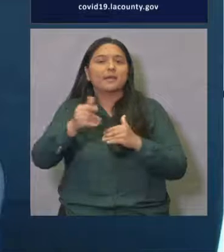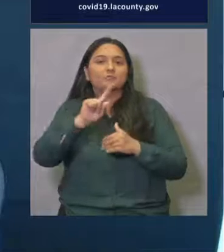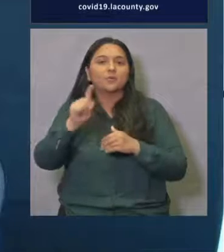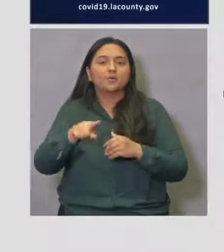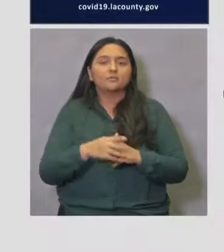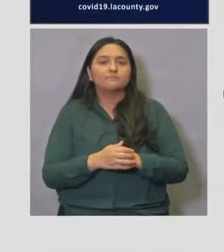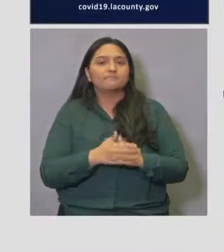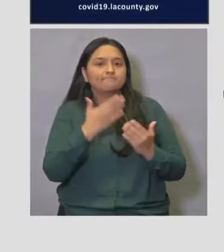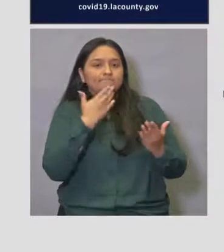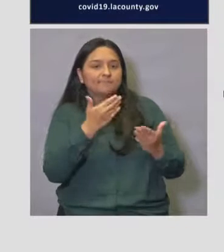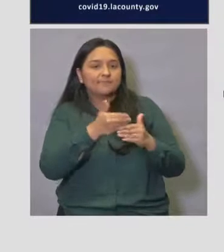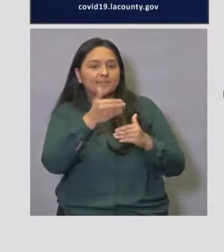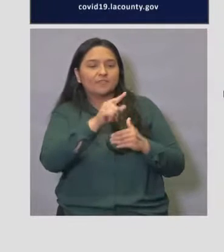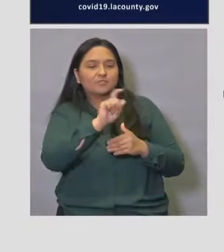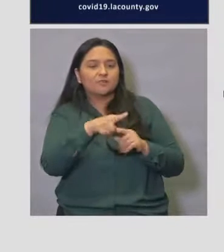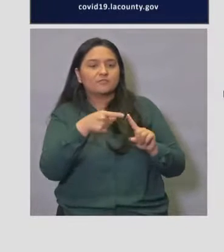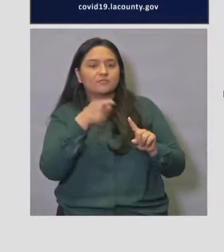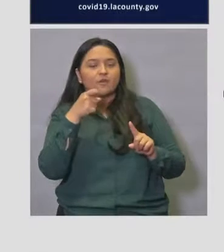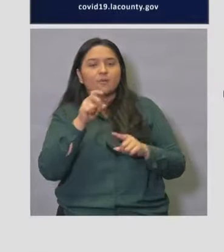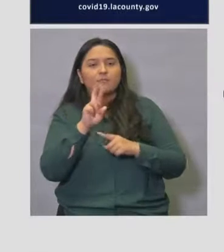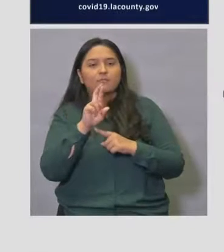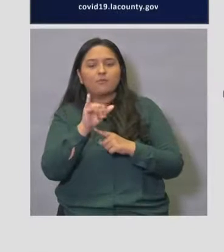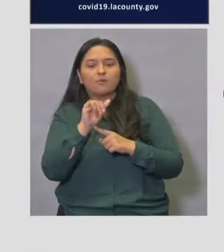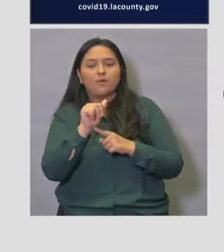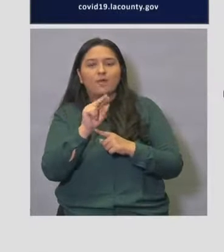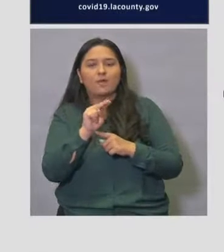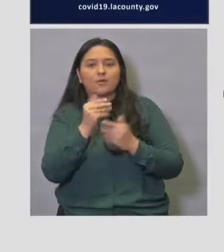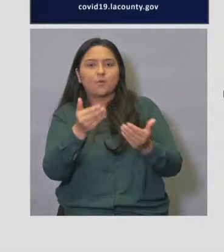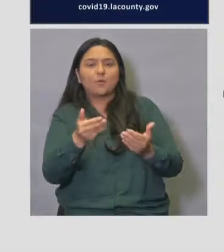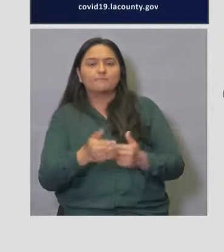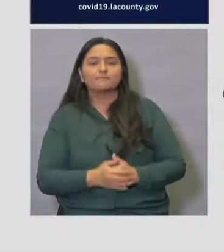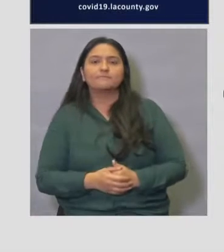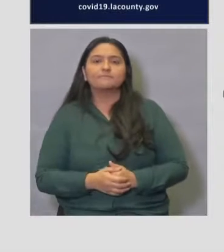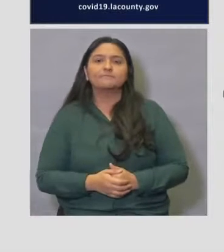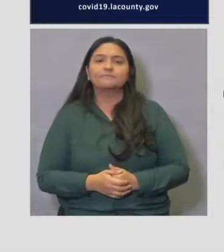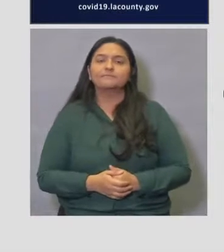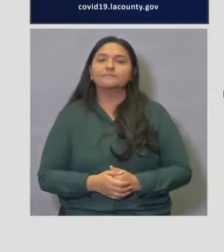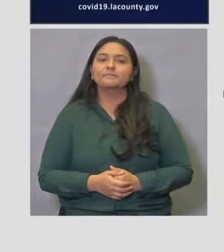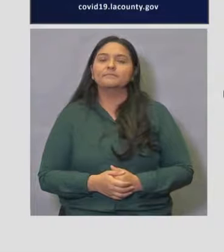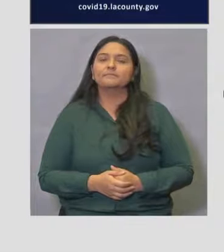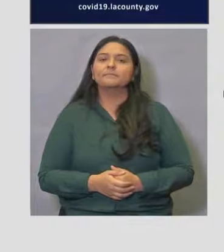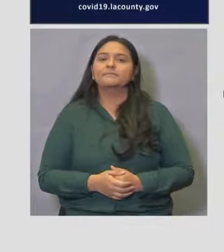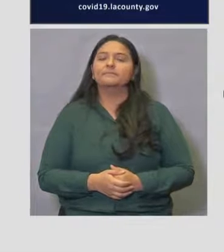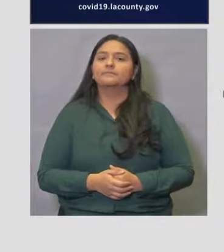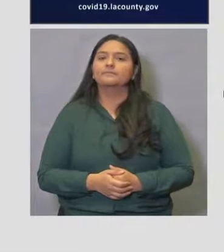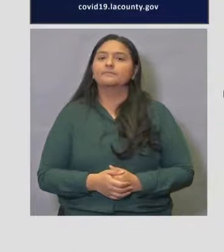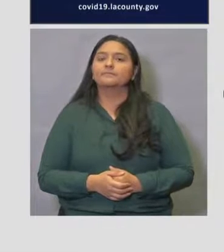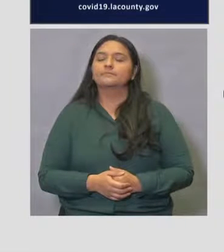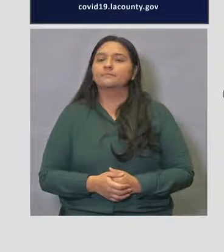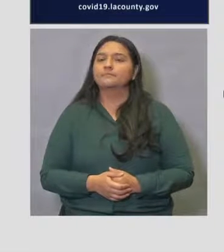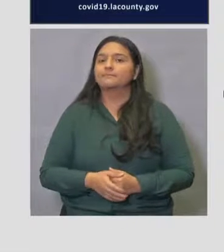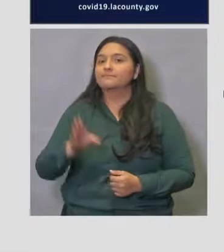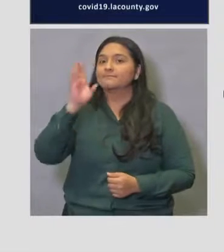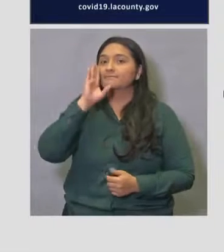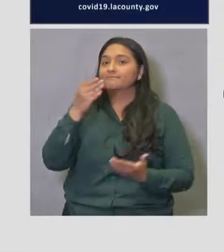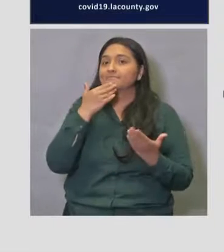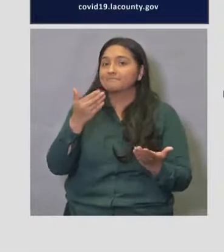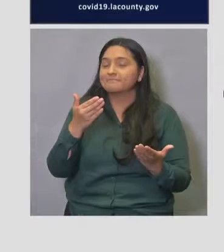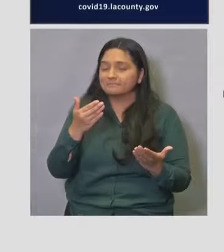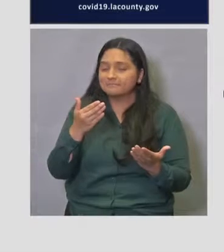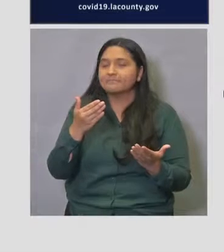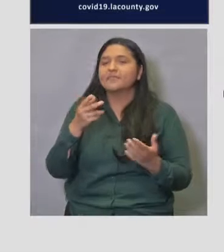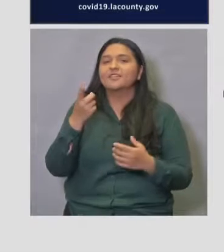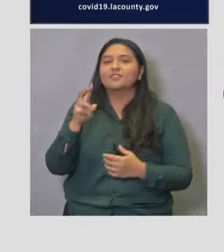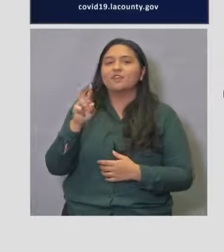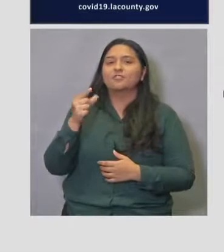you. Our next question comes from the line of Ryan Carter. Ryan, your line is unmuted. Please go ahead. Hi, thank you. Thank you,